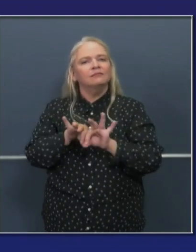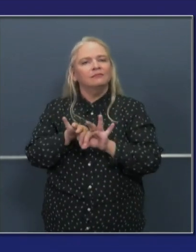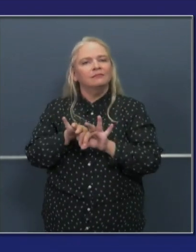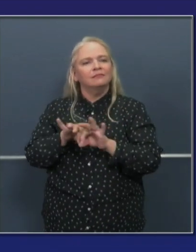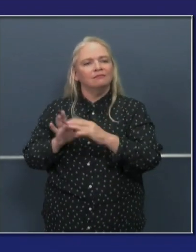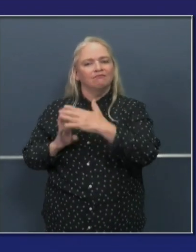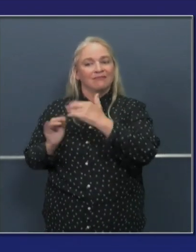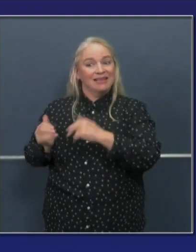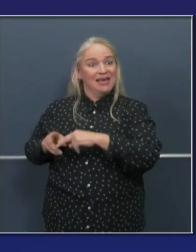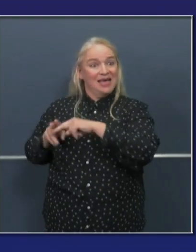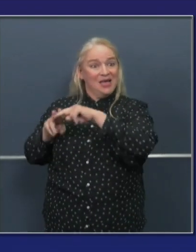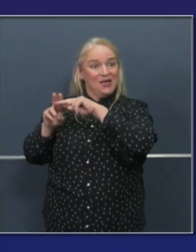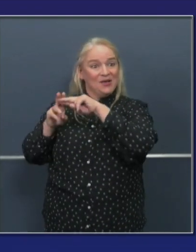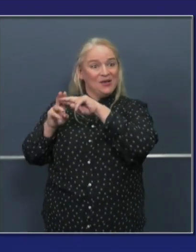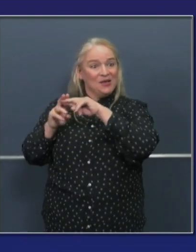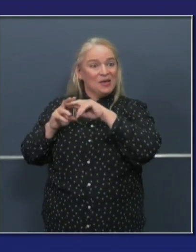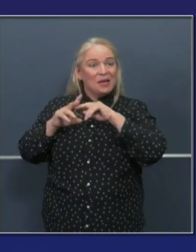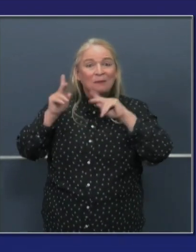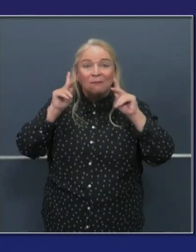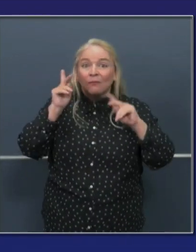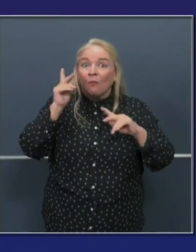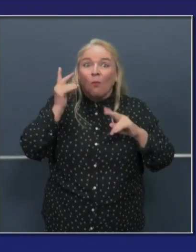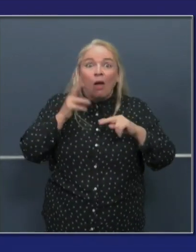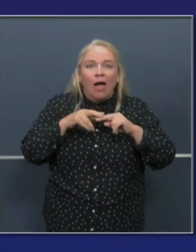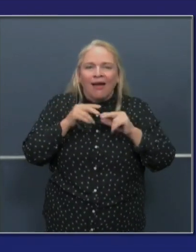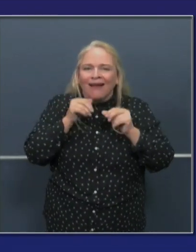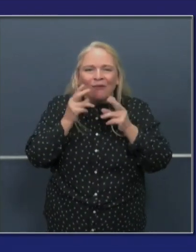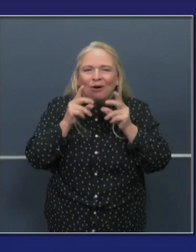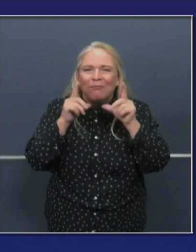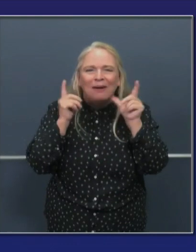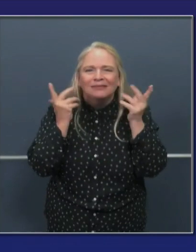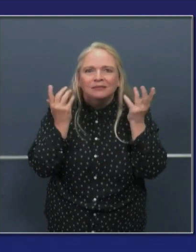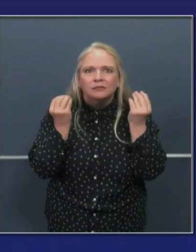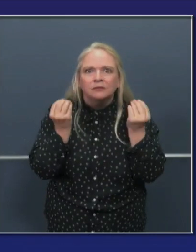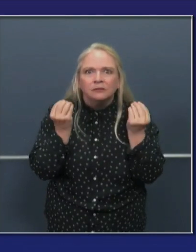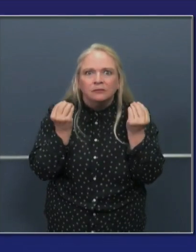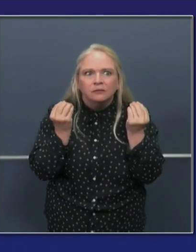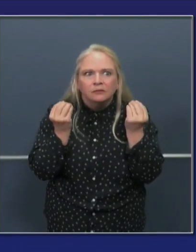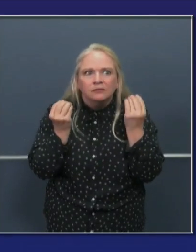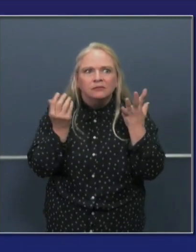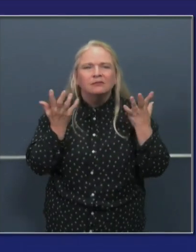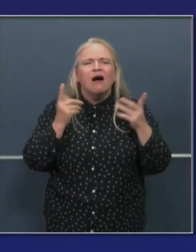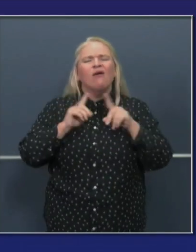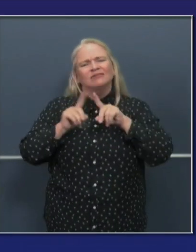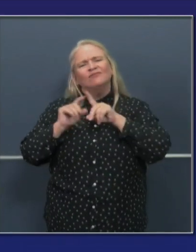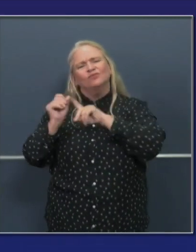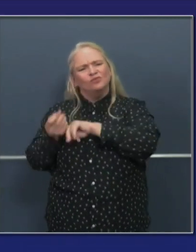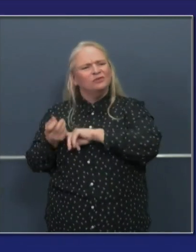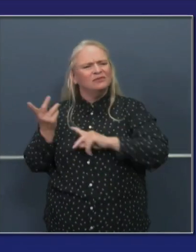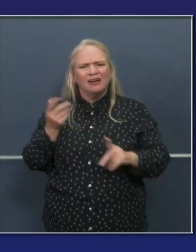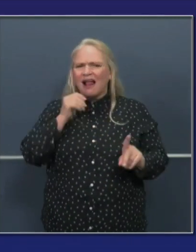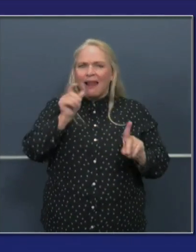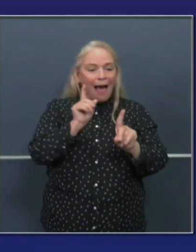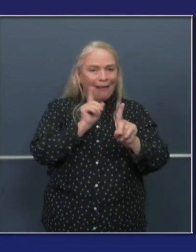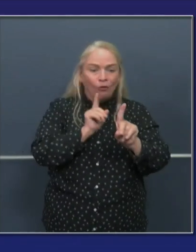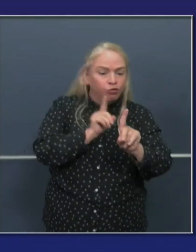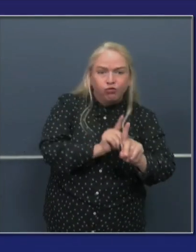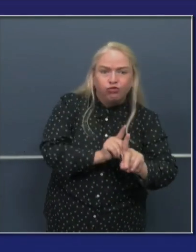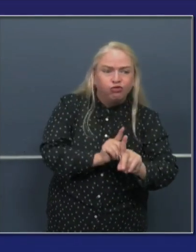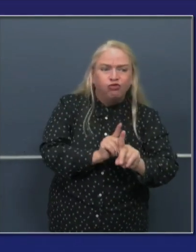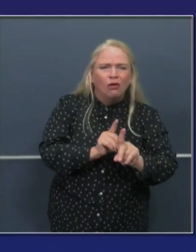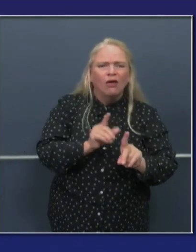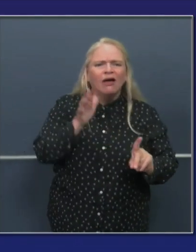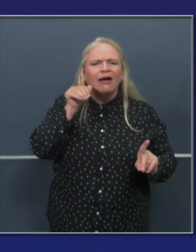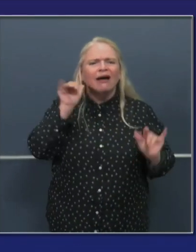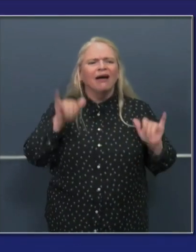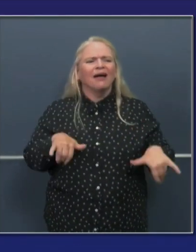their masks. People are not, for many different reasons and many different circumstances, practicing the physical distancing that they should and